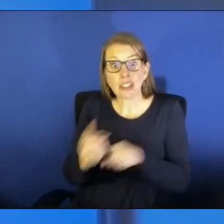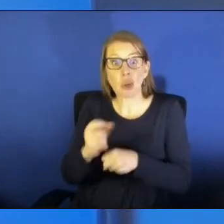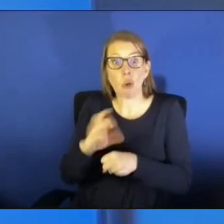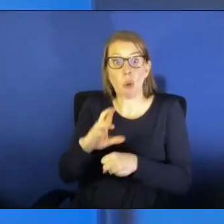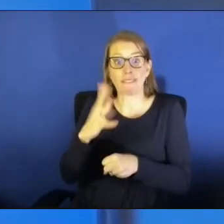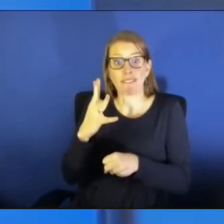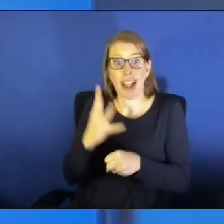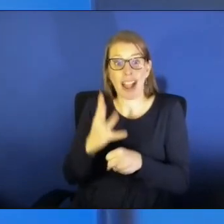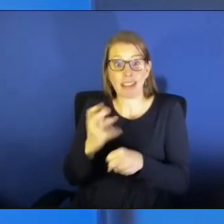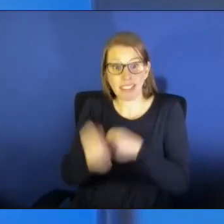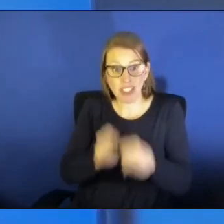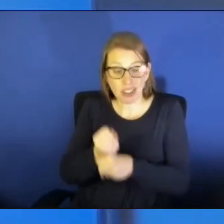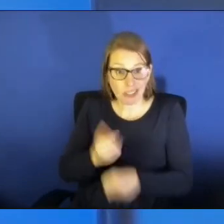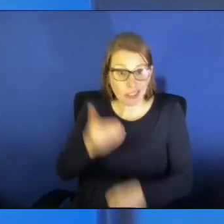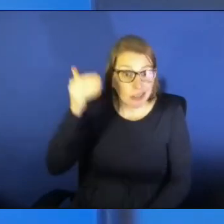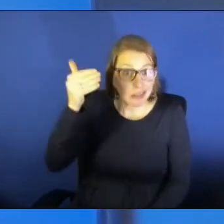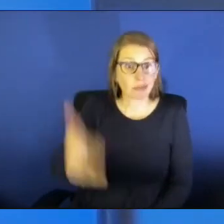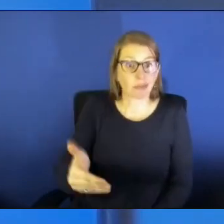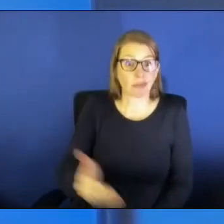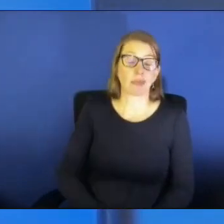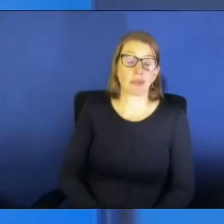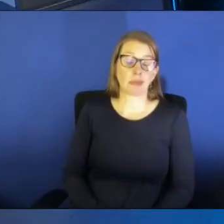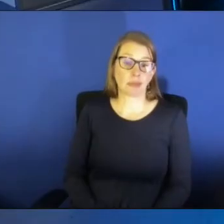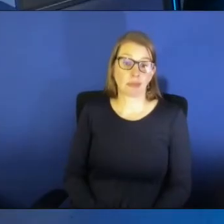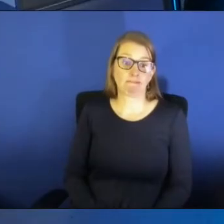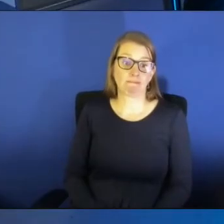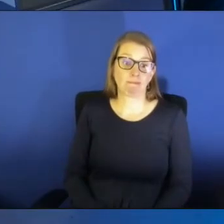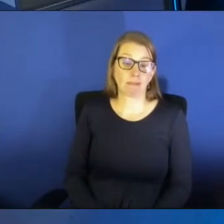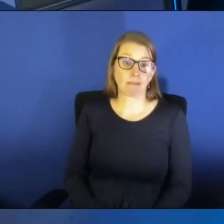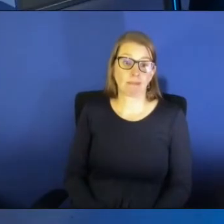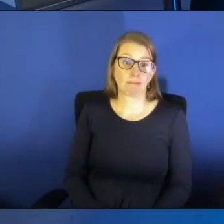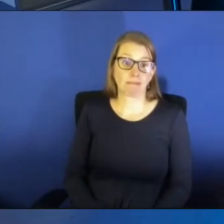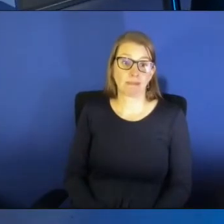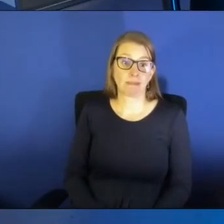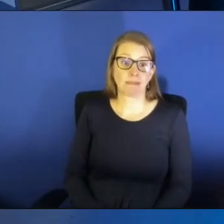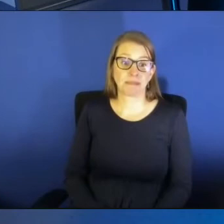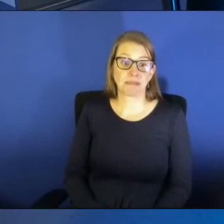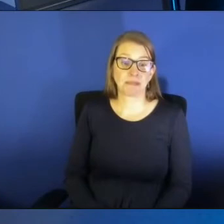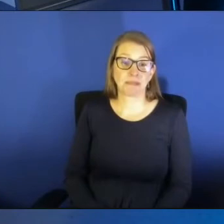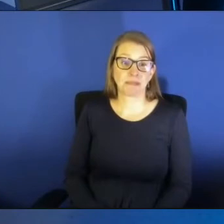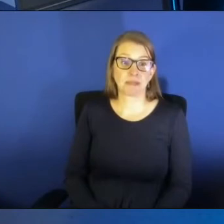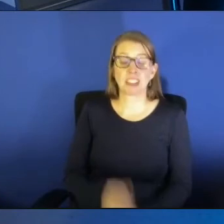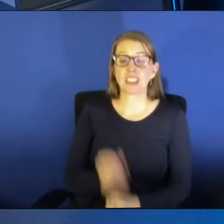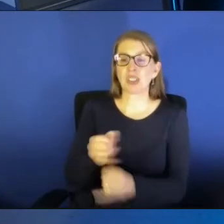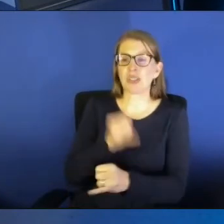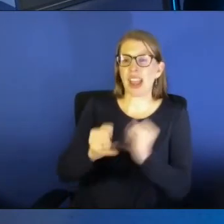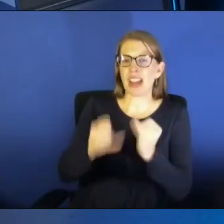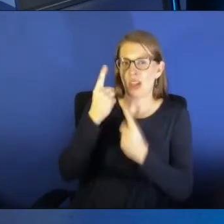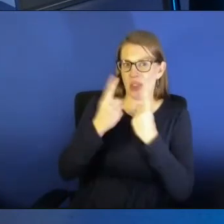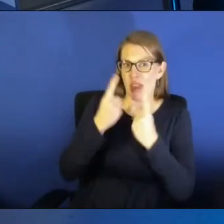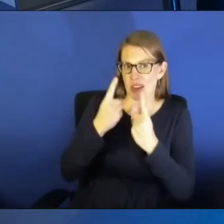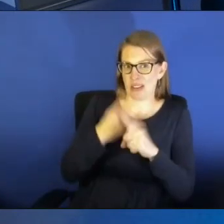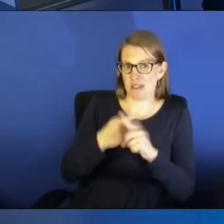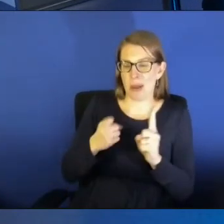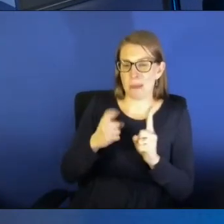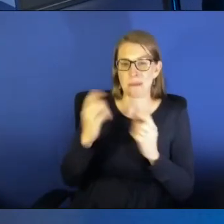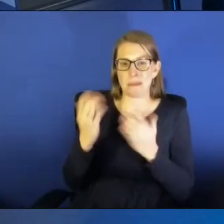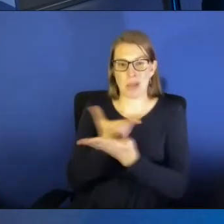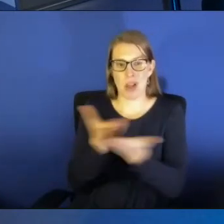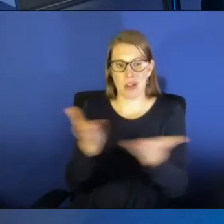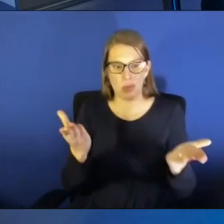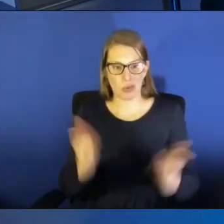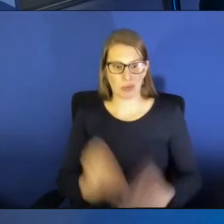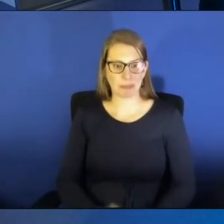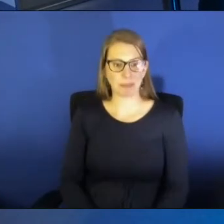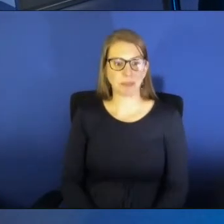we'll have the stuff to answer it. Mm-hmm. So I want to get some final thoughts from all of you, and start